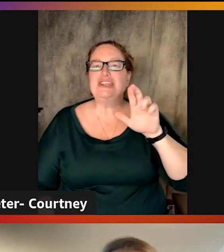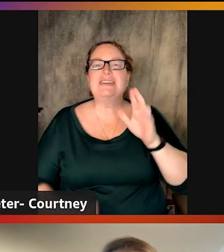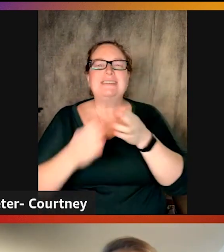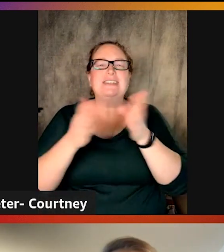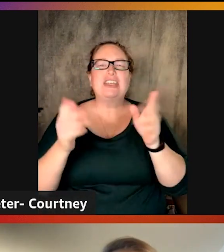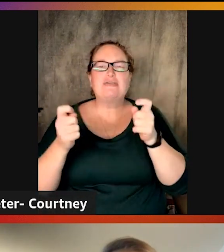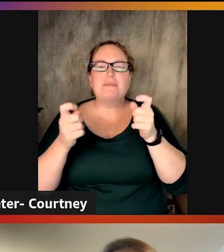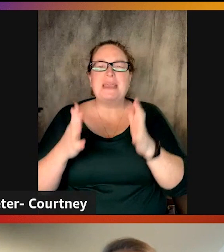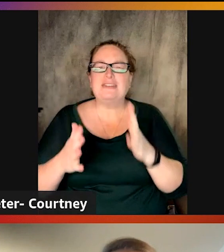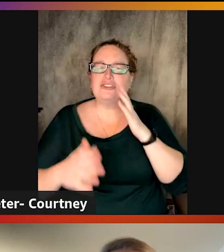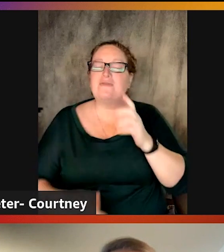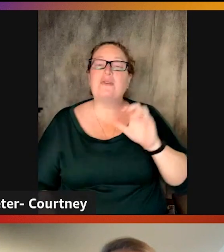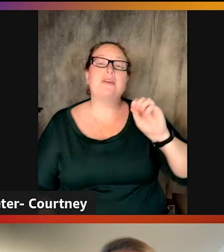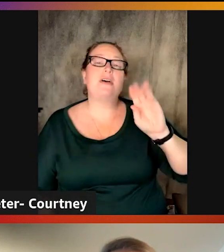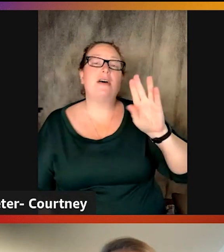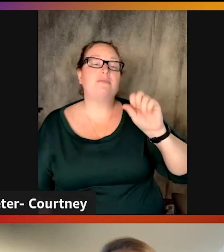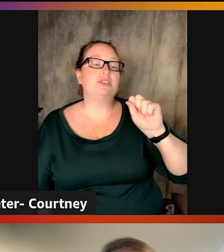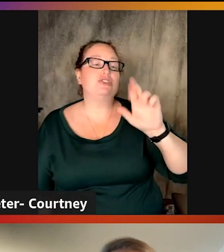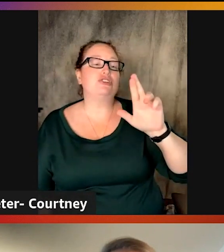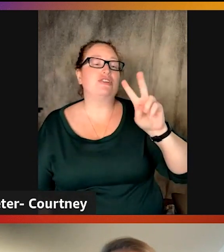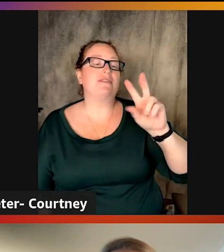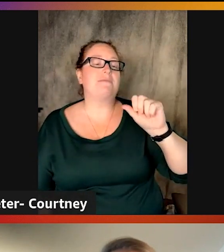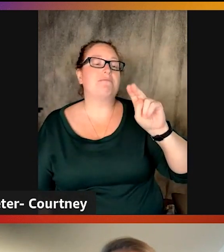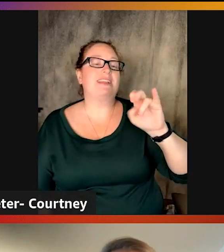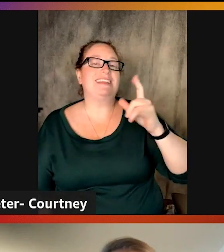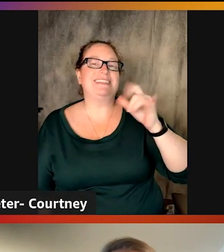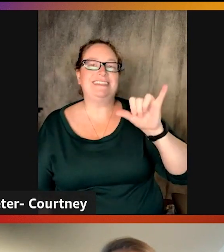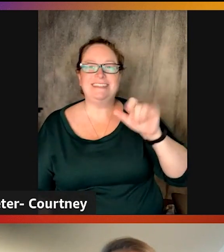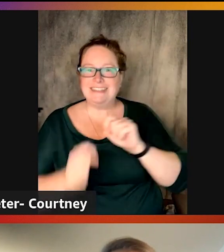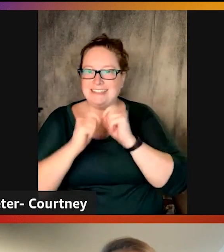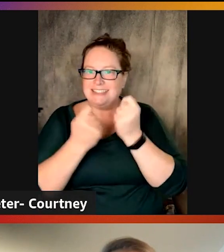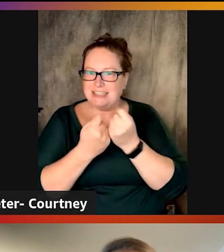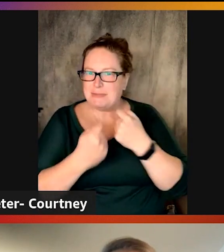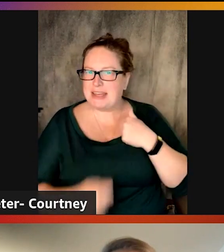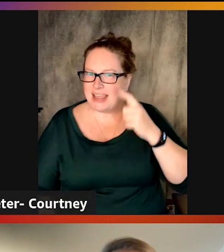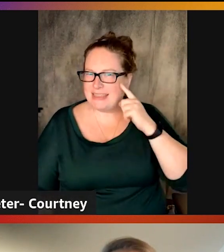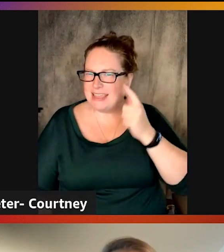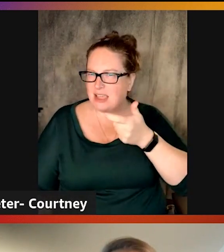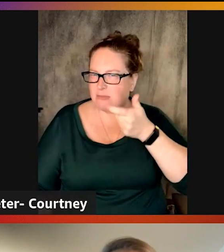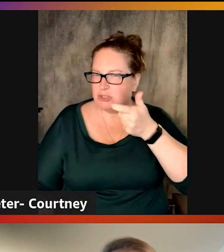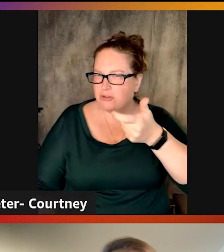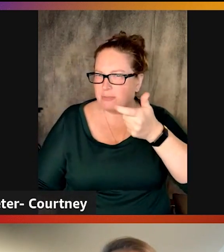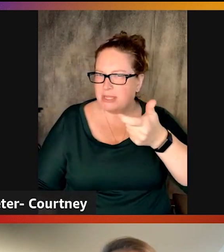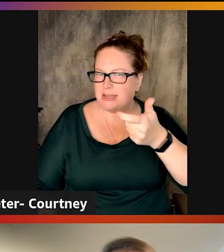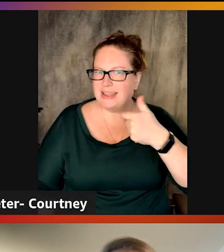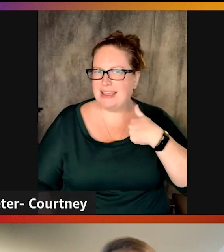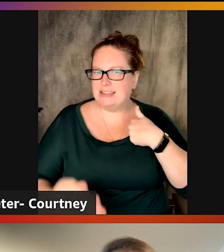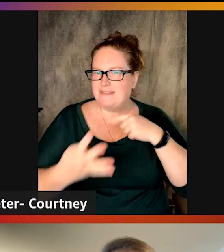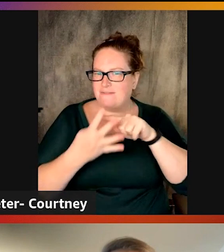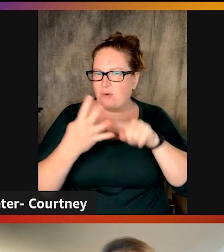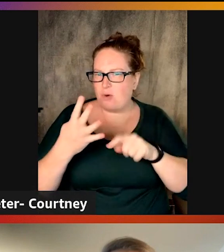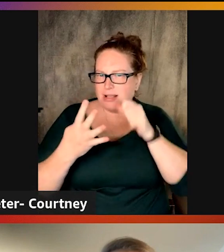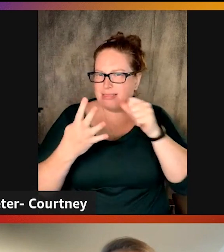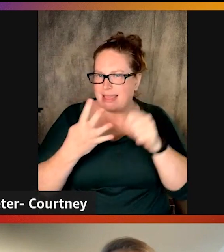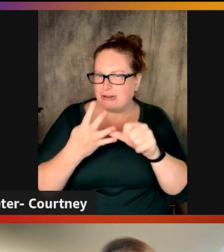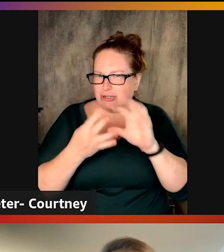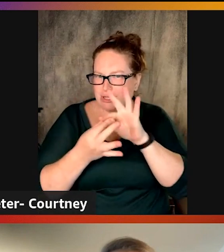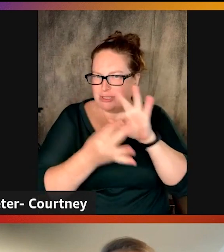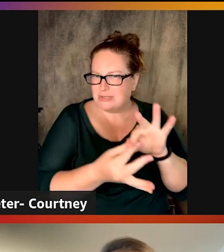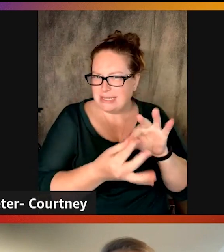the observability team. And I believe observability has four letters that are associated with it. Is that